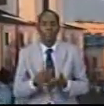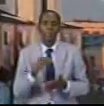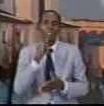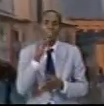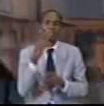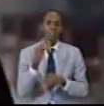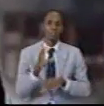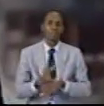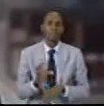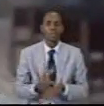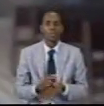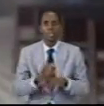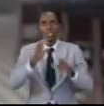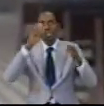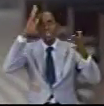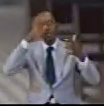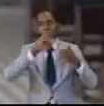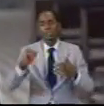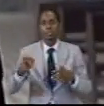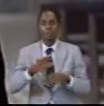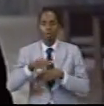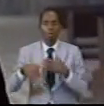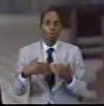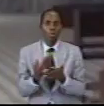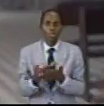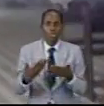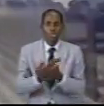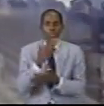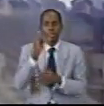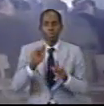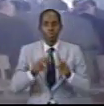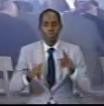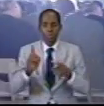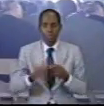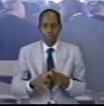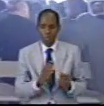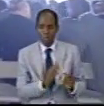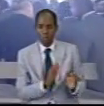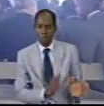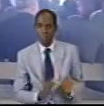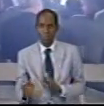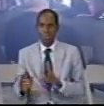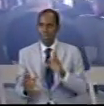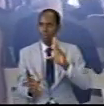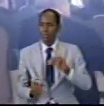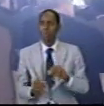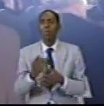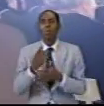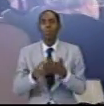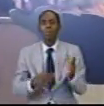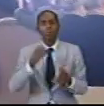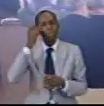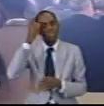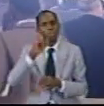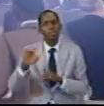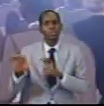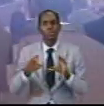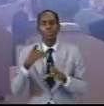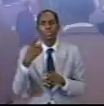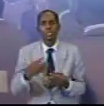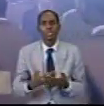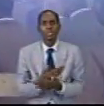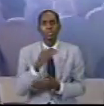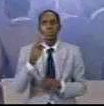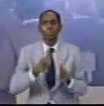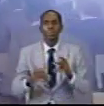church expecting those converts that will adjust. What kind of understanding will the converts have? What kind of church